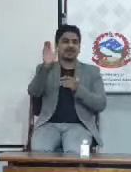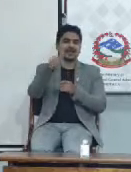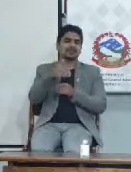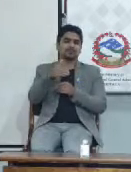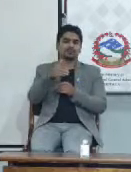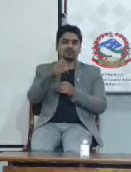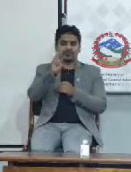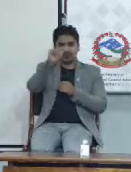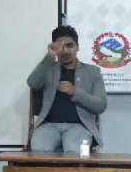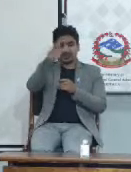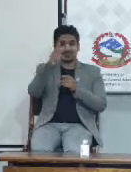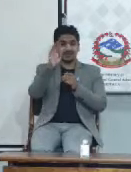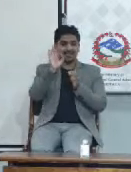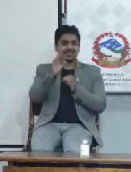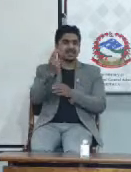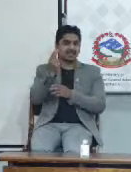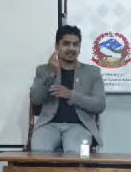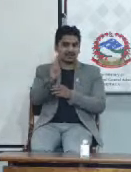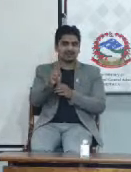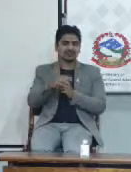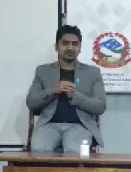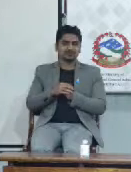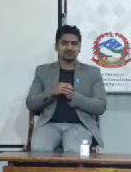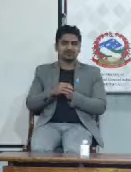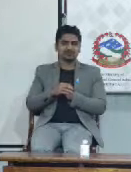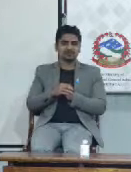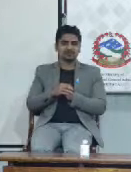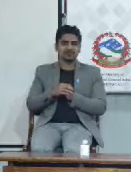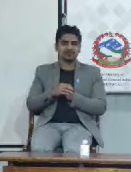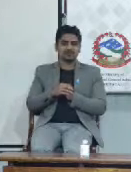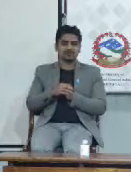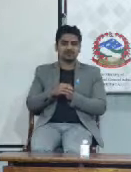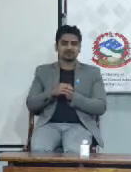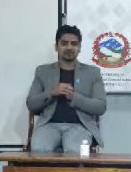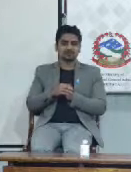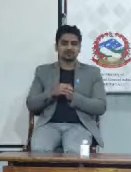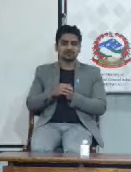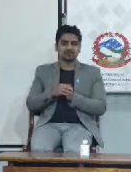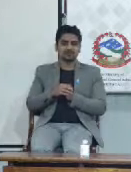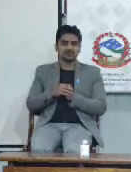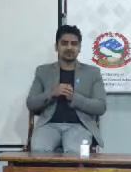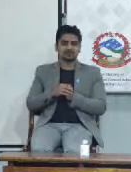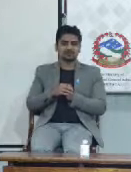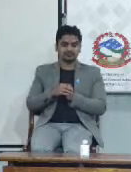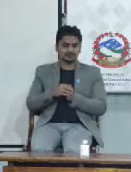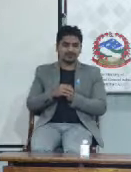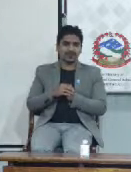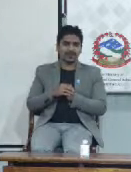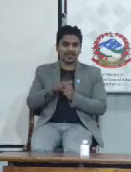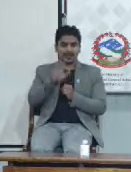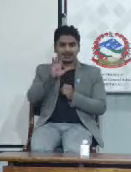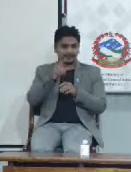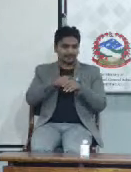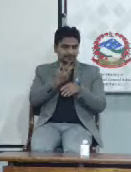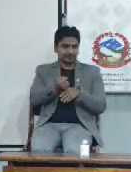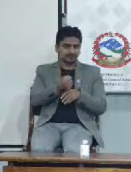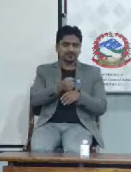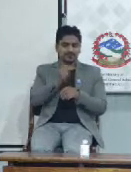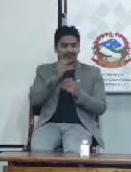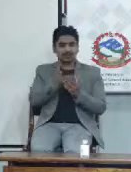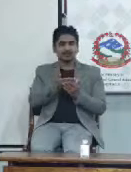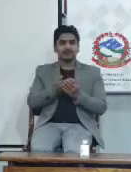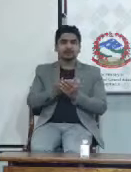you. So that so in this press release, there's a one